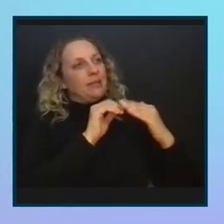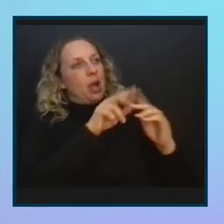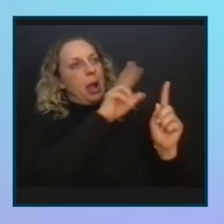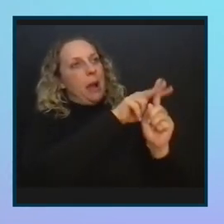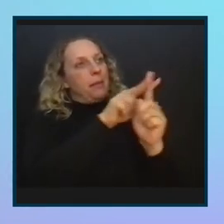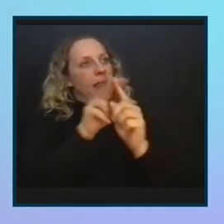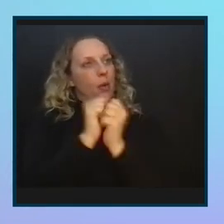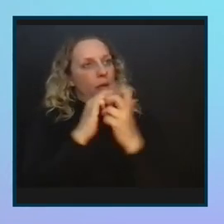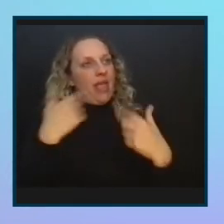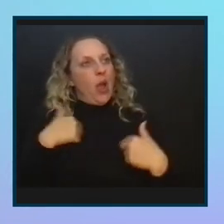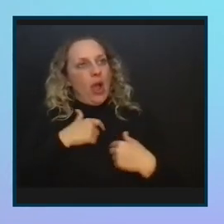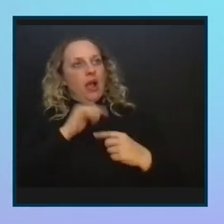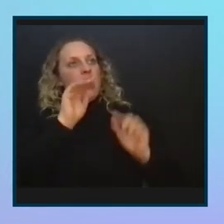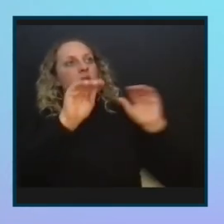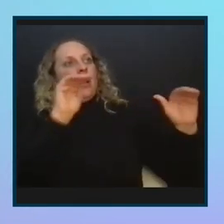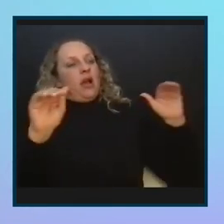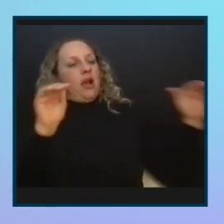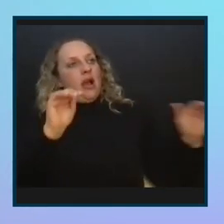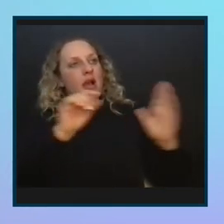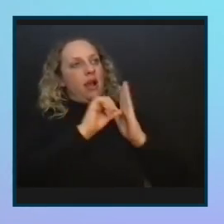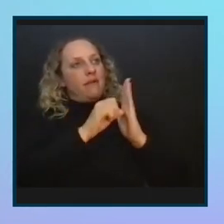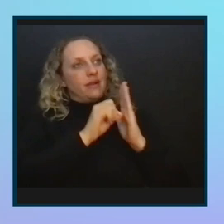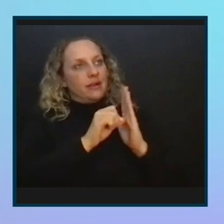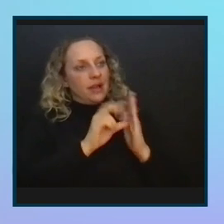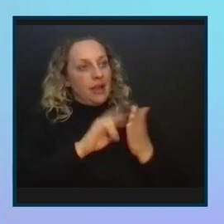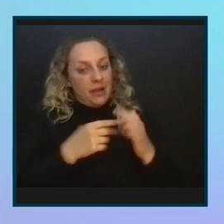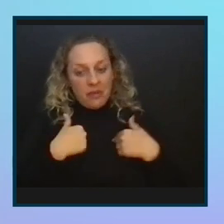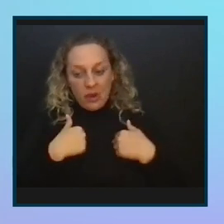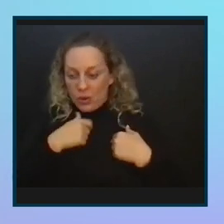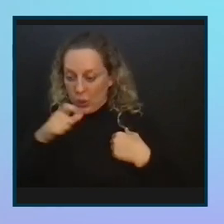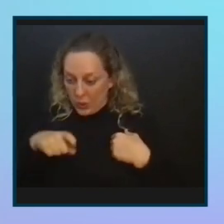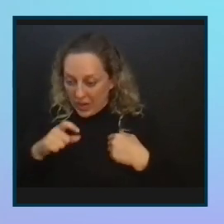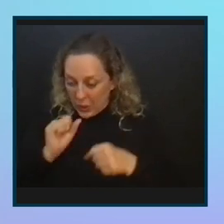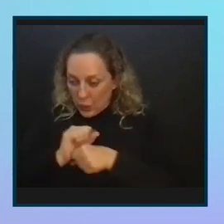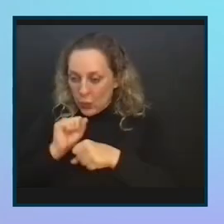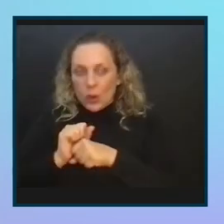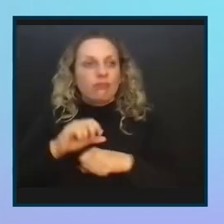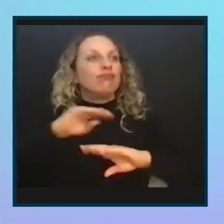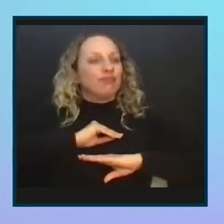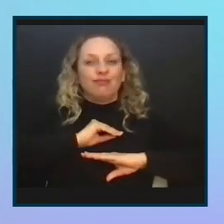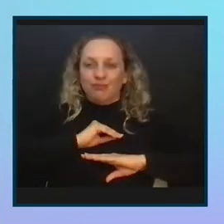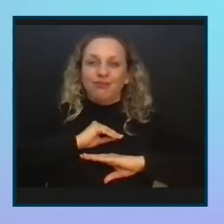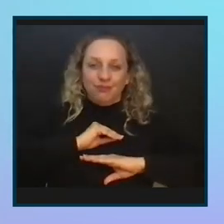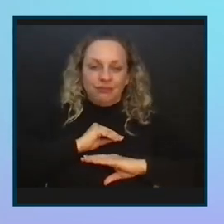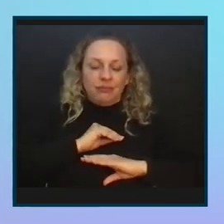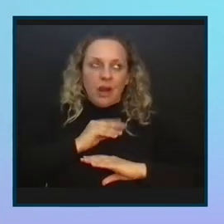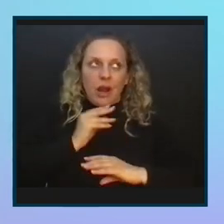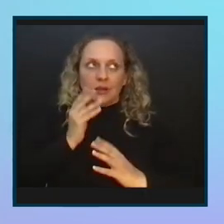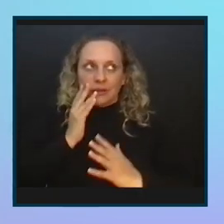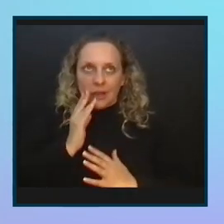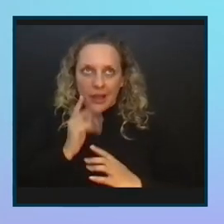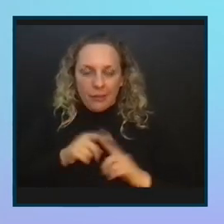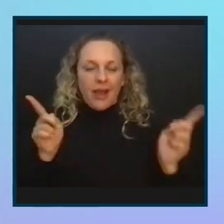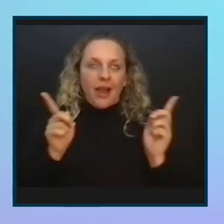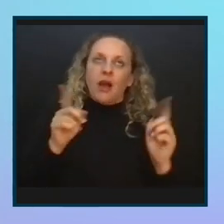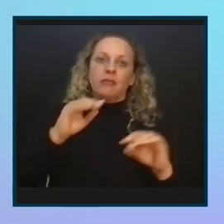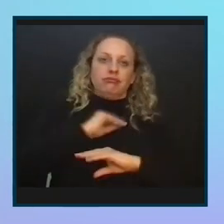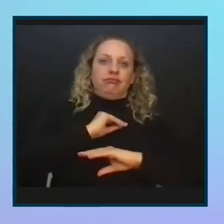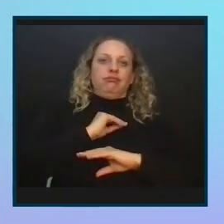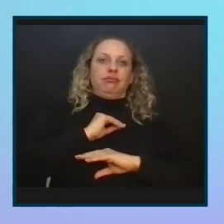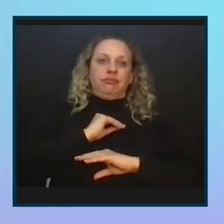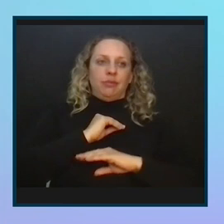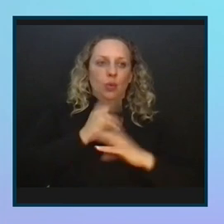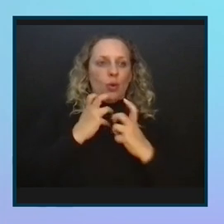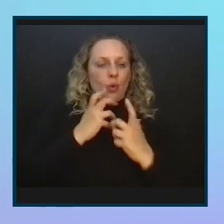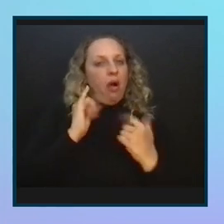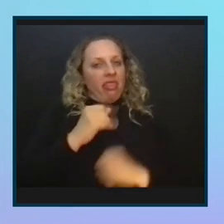without us having to remind them and point out things. And so when that happens, we'll be happy and sad. But we want it to be day,